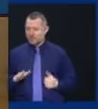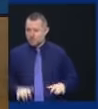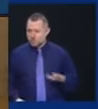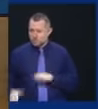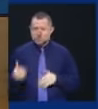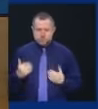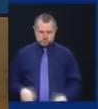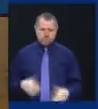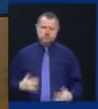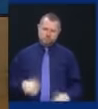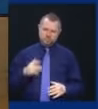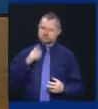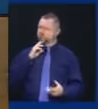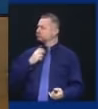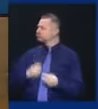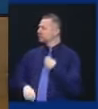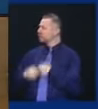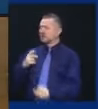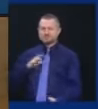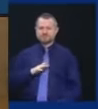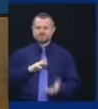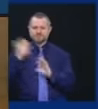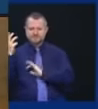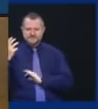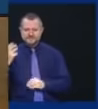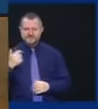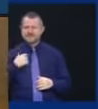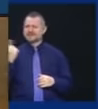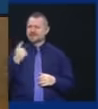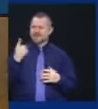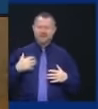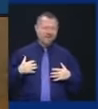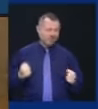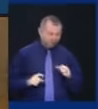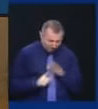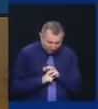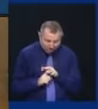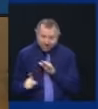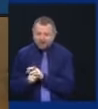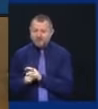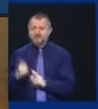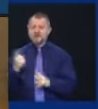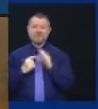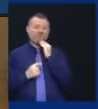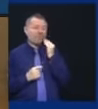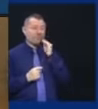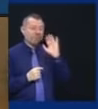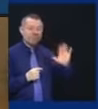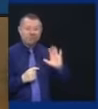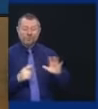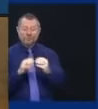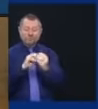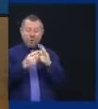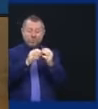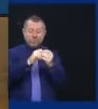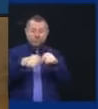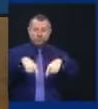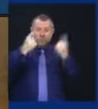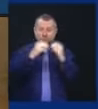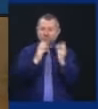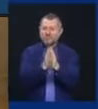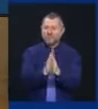happen. You'll have a health issue. Something will happen at home. There'll be a domestic issue. Life will do that to